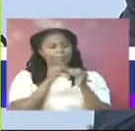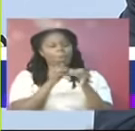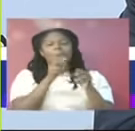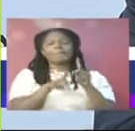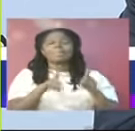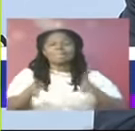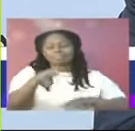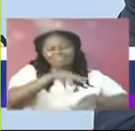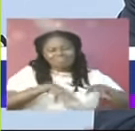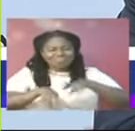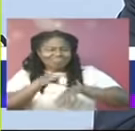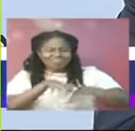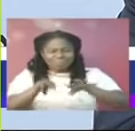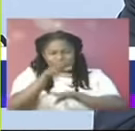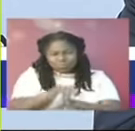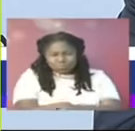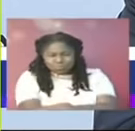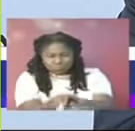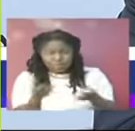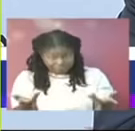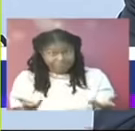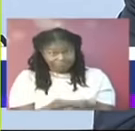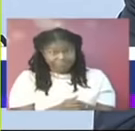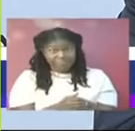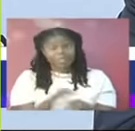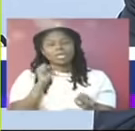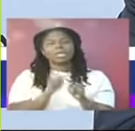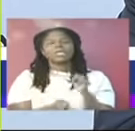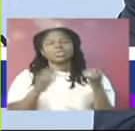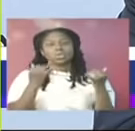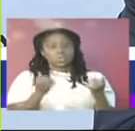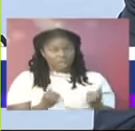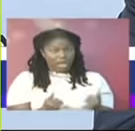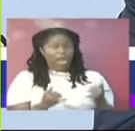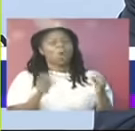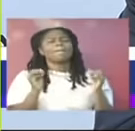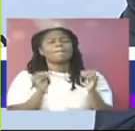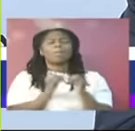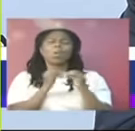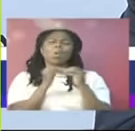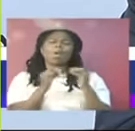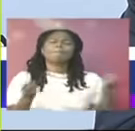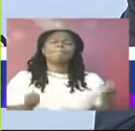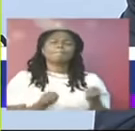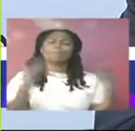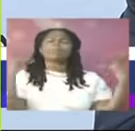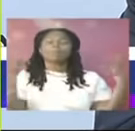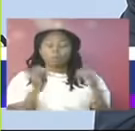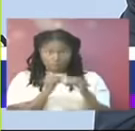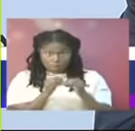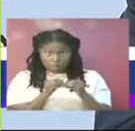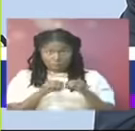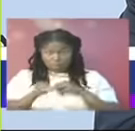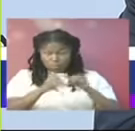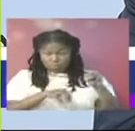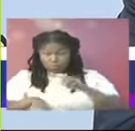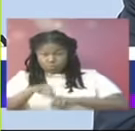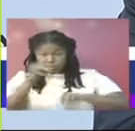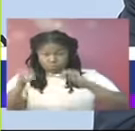accessing that service, we do have a considerably increased volume of movement and therefore an increased probability